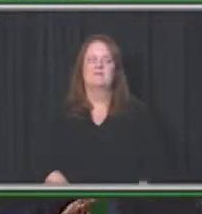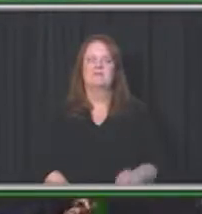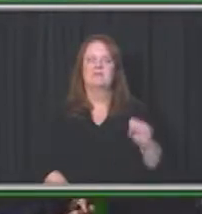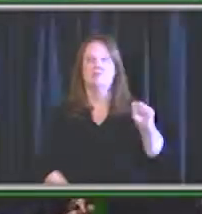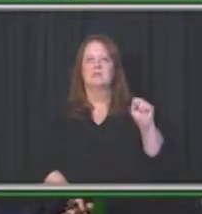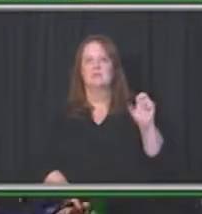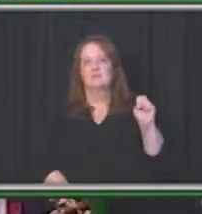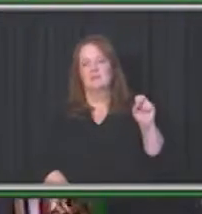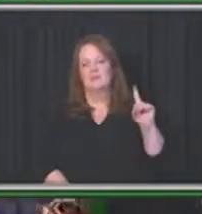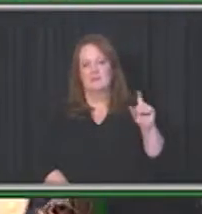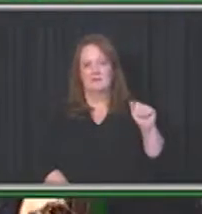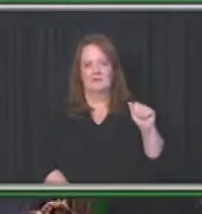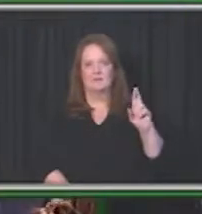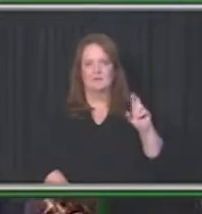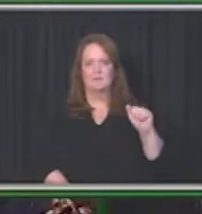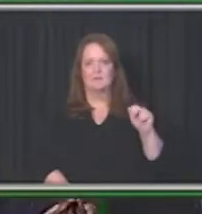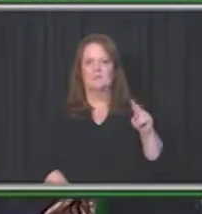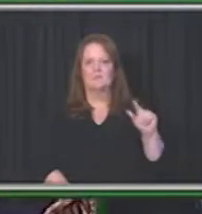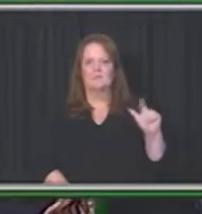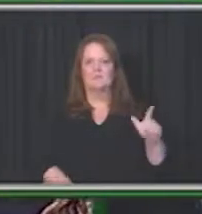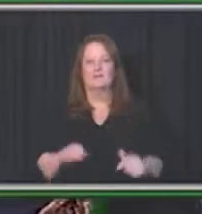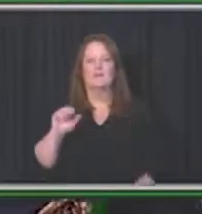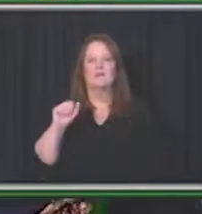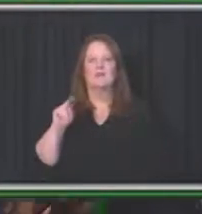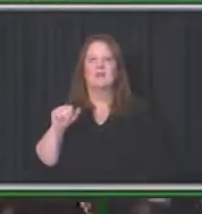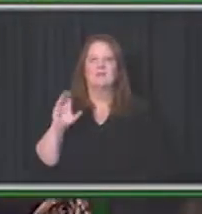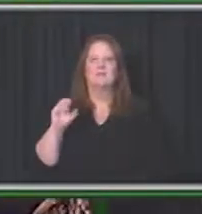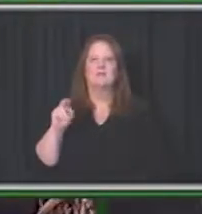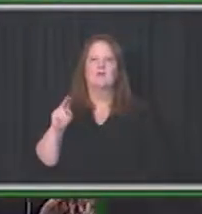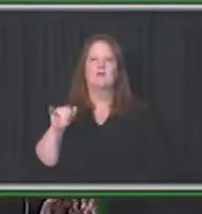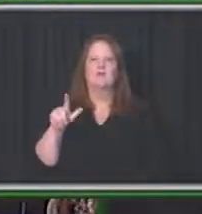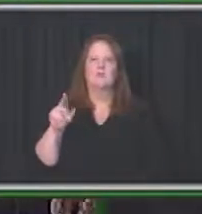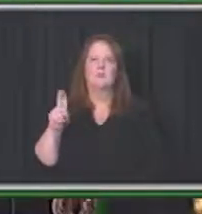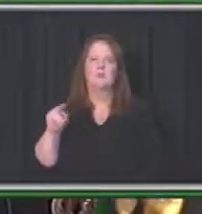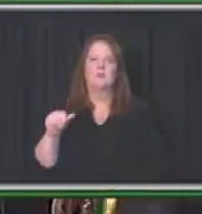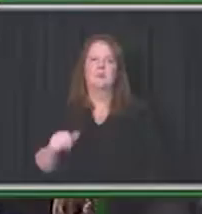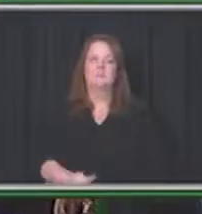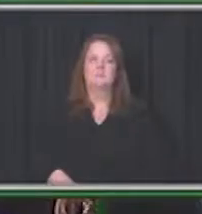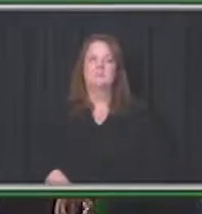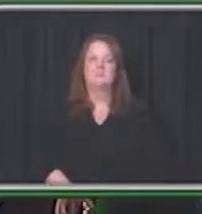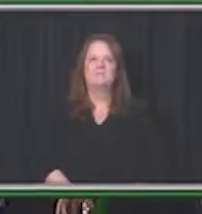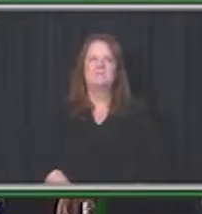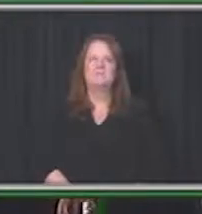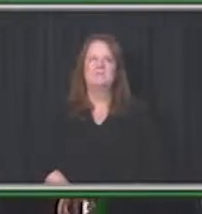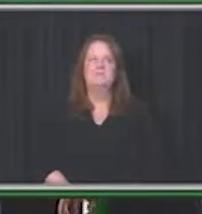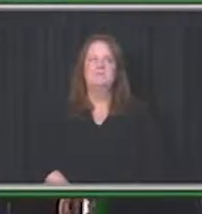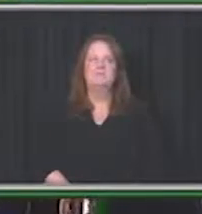Senada Rangel. Anna Karen Luna.